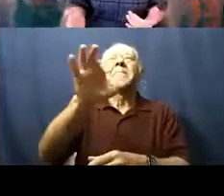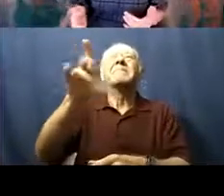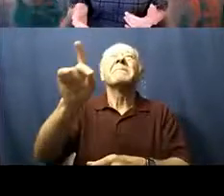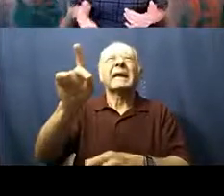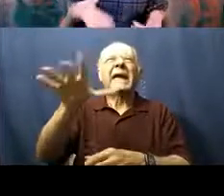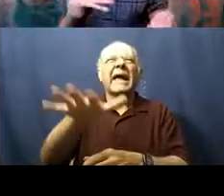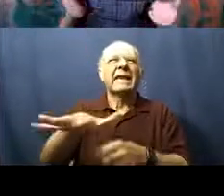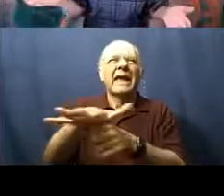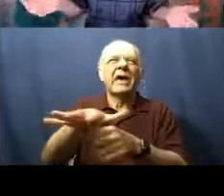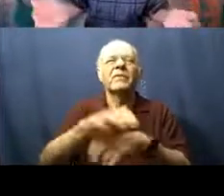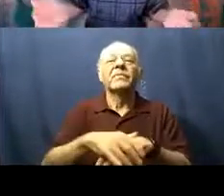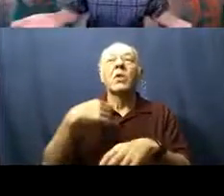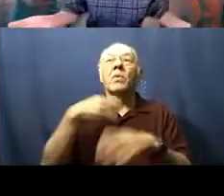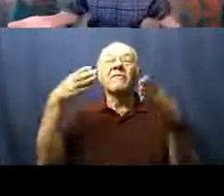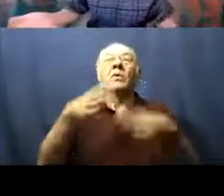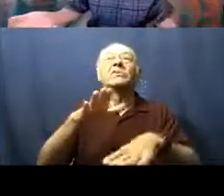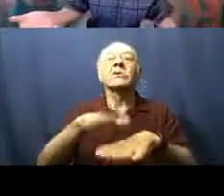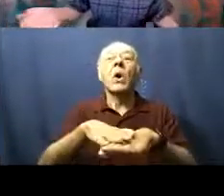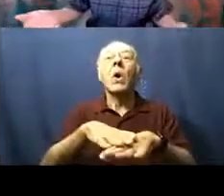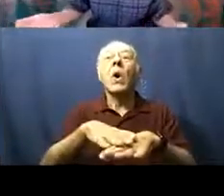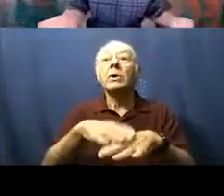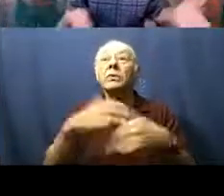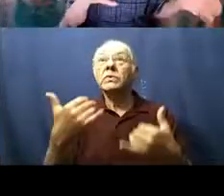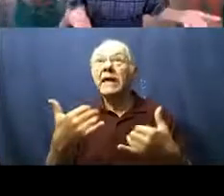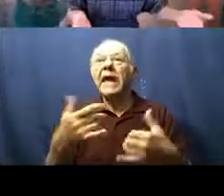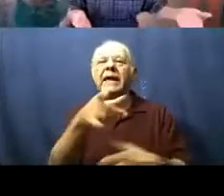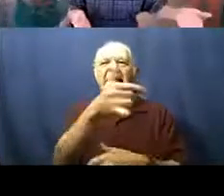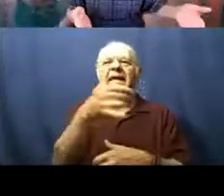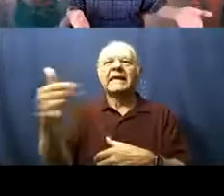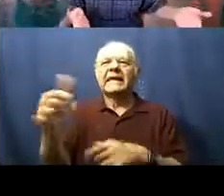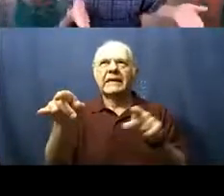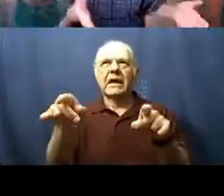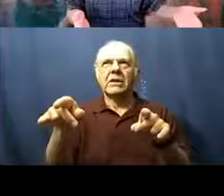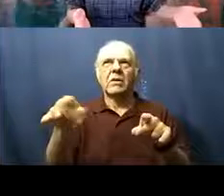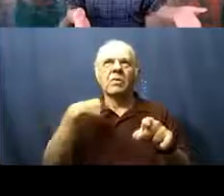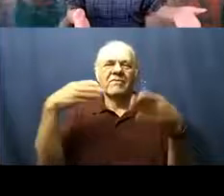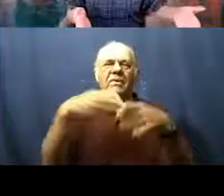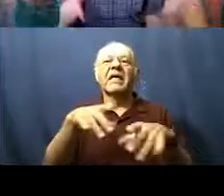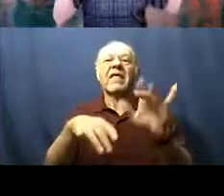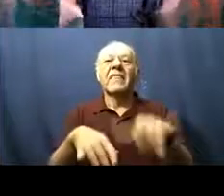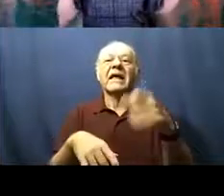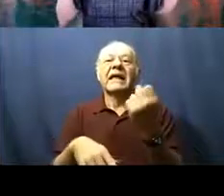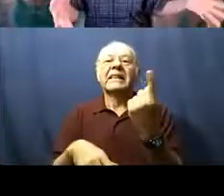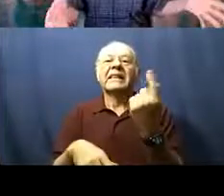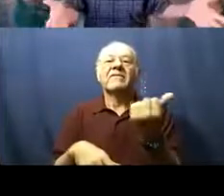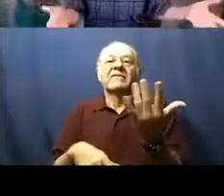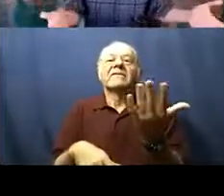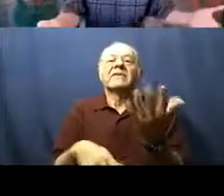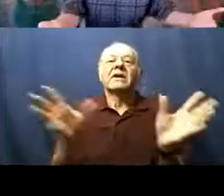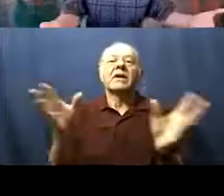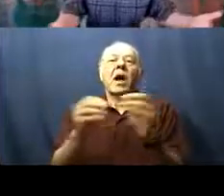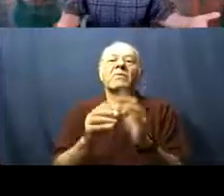focus on today are highlighted in yellow for you. We're going to talk about that 1115 comprehensive